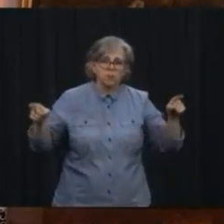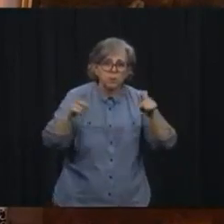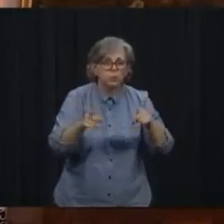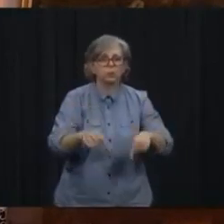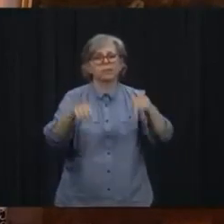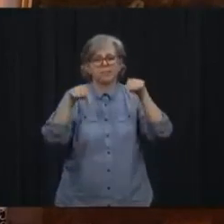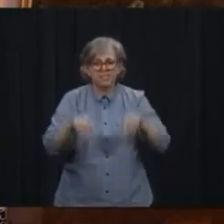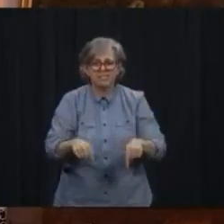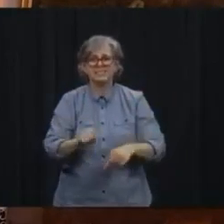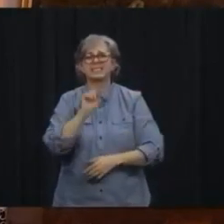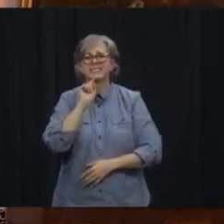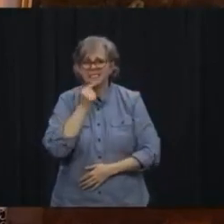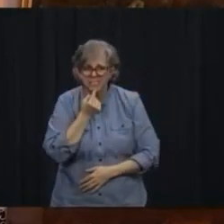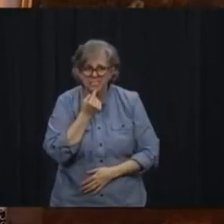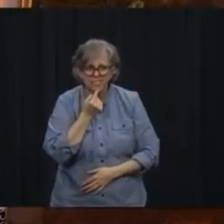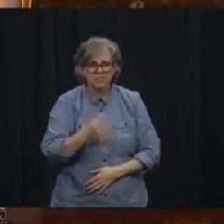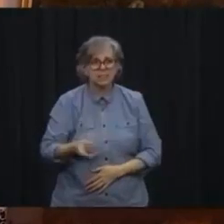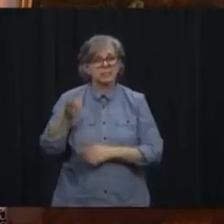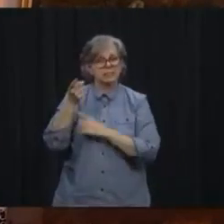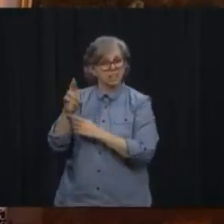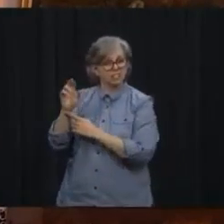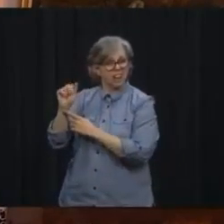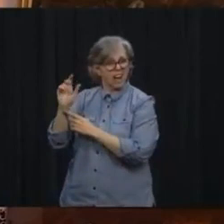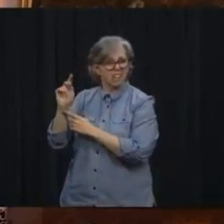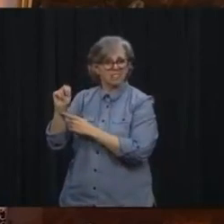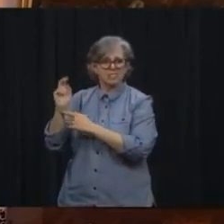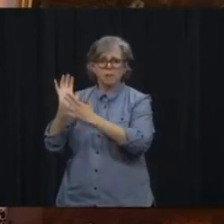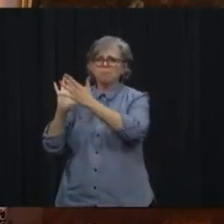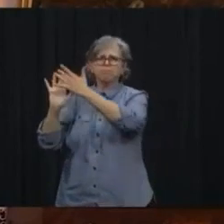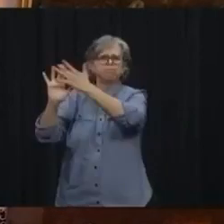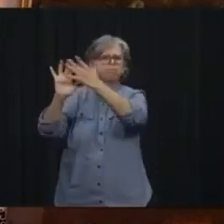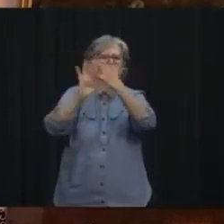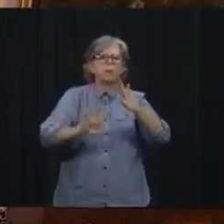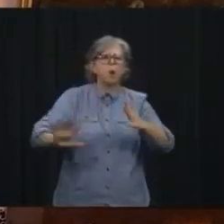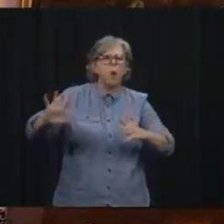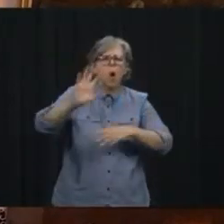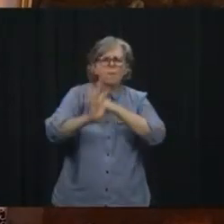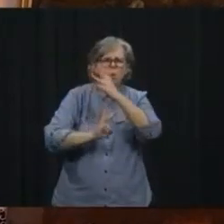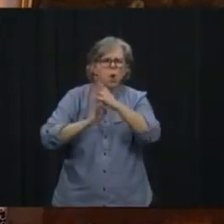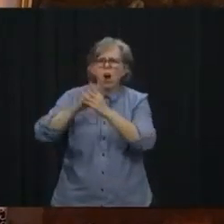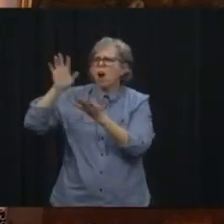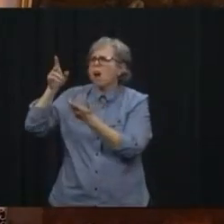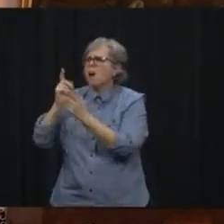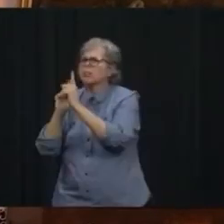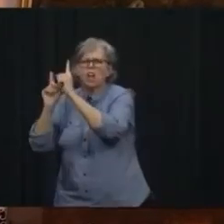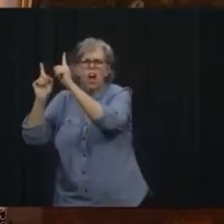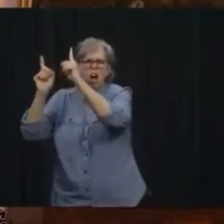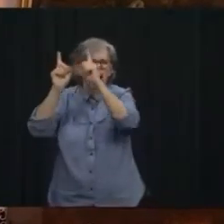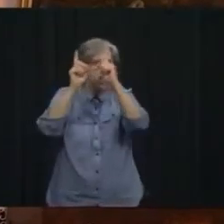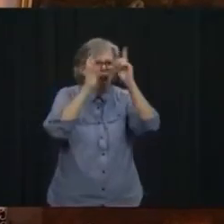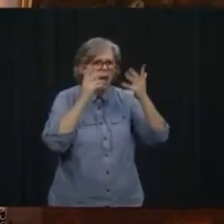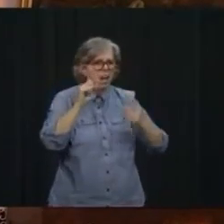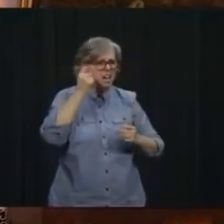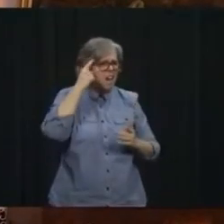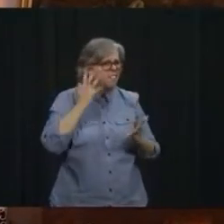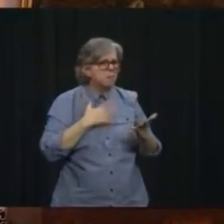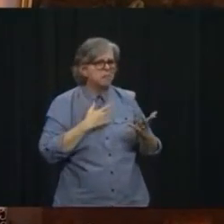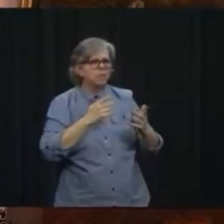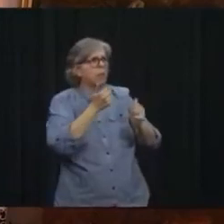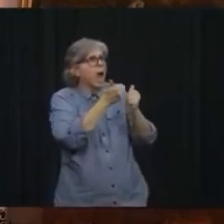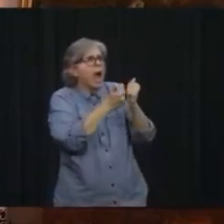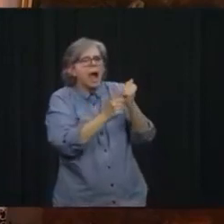order through the Department of Insurance that will defer premium payments for all health insurers for up